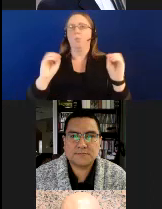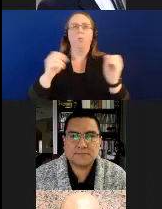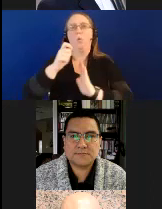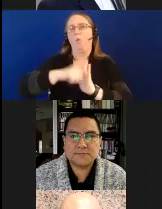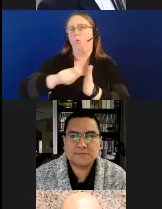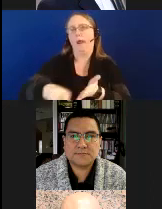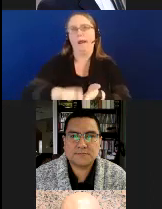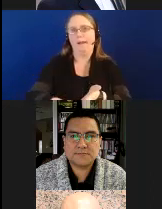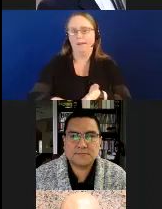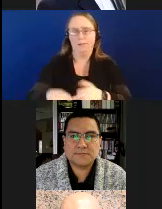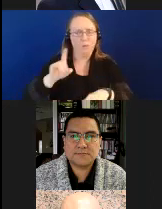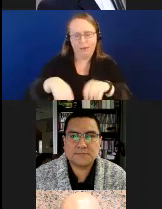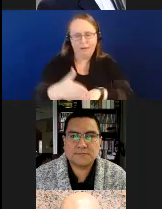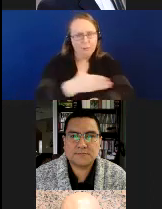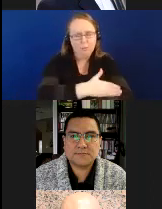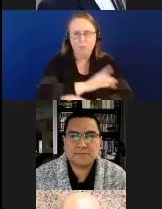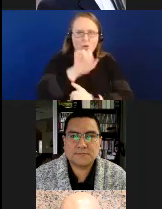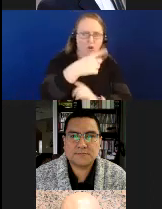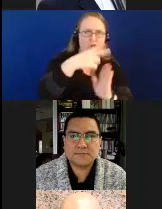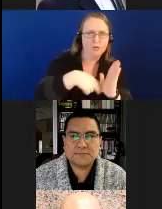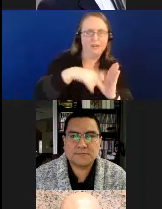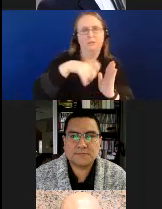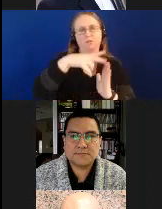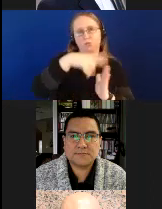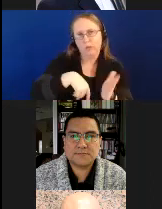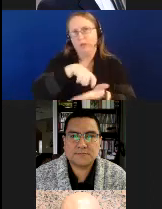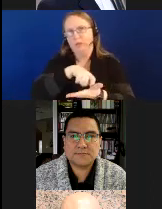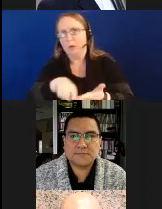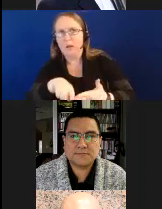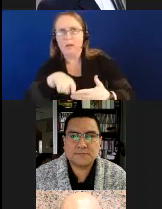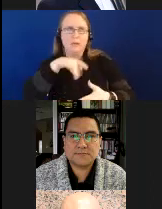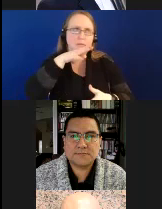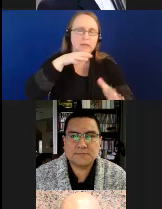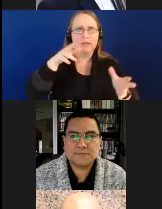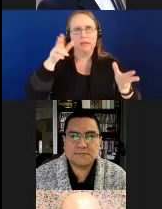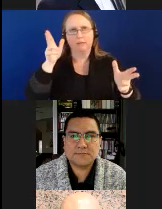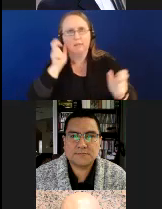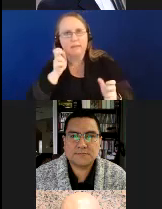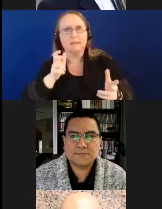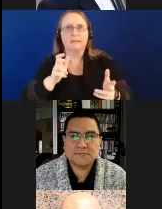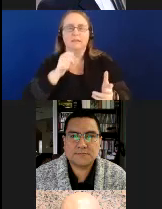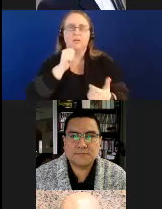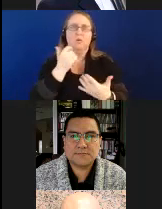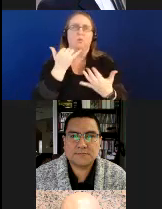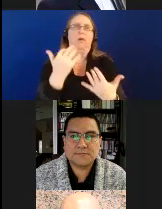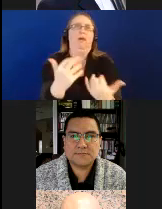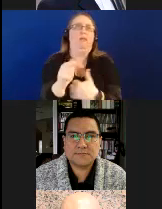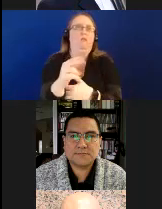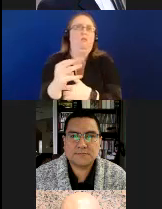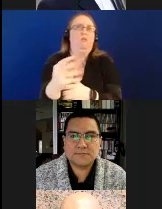reading just by reading. It's a combination of reading, writing, speaking, listening. It's not waiting to teach writing until 3rd or 4th